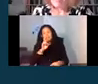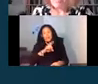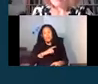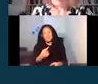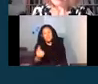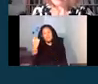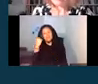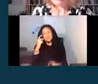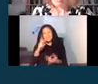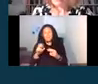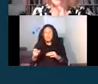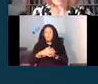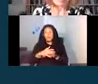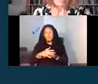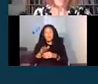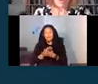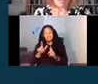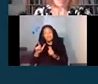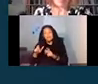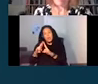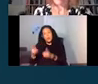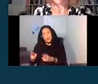days, married women stayed at home instead of working.